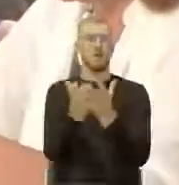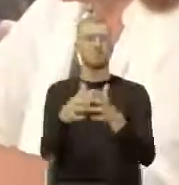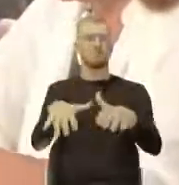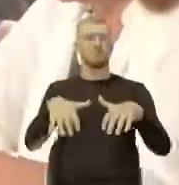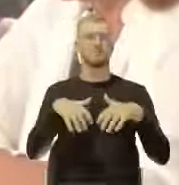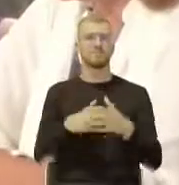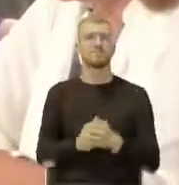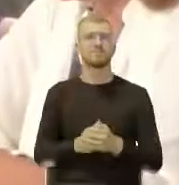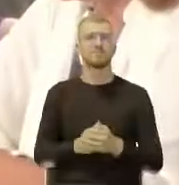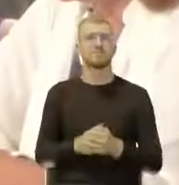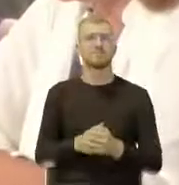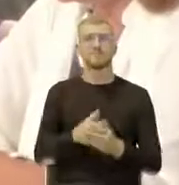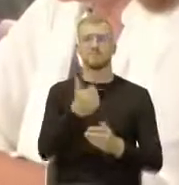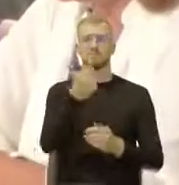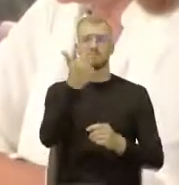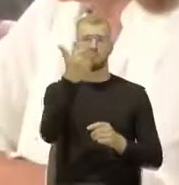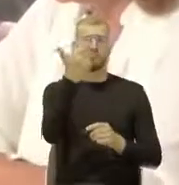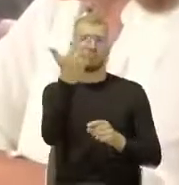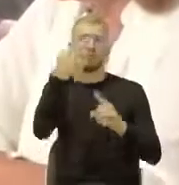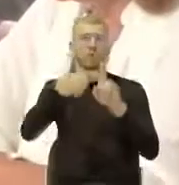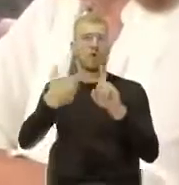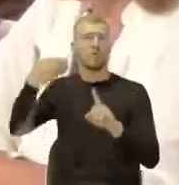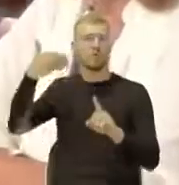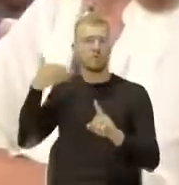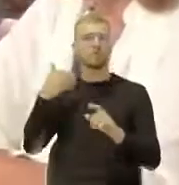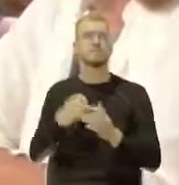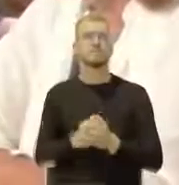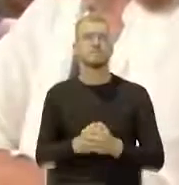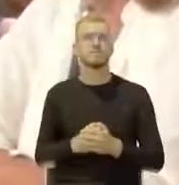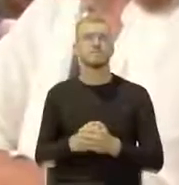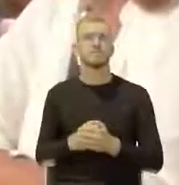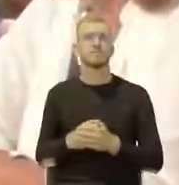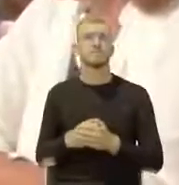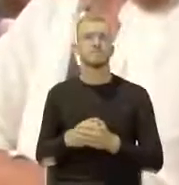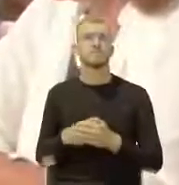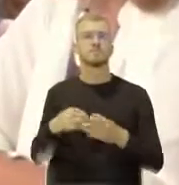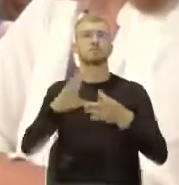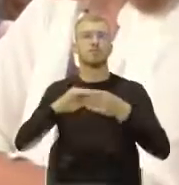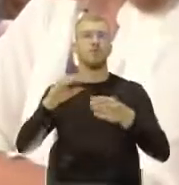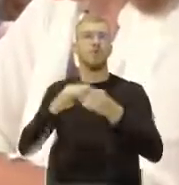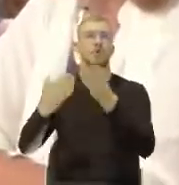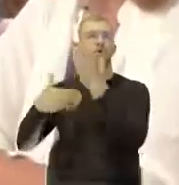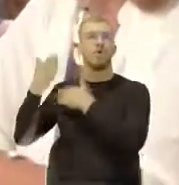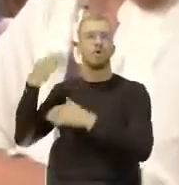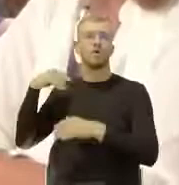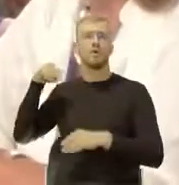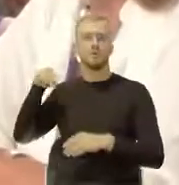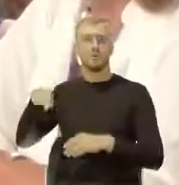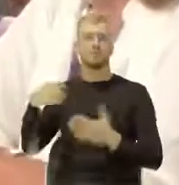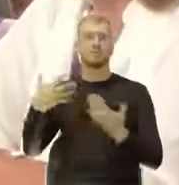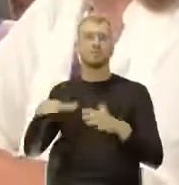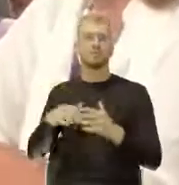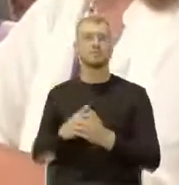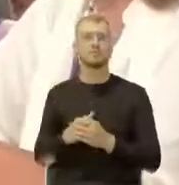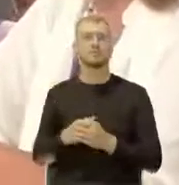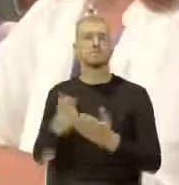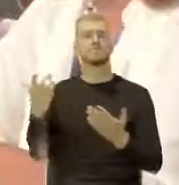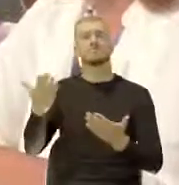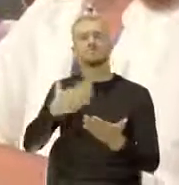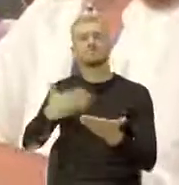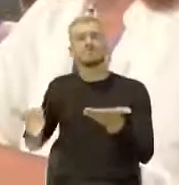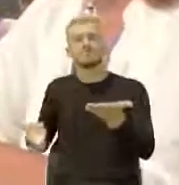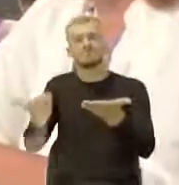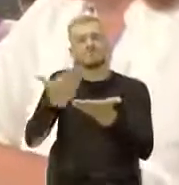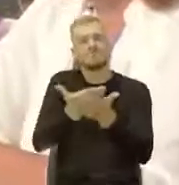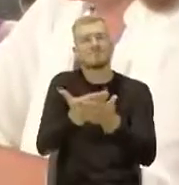historic moment and point, let me propose some actions and some strategic actions and debates maybe